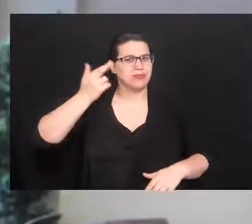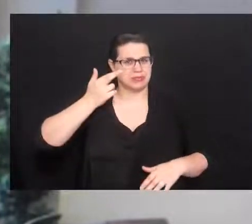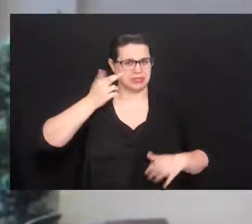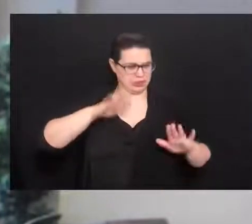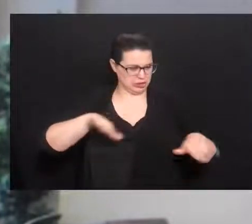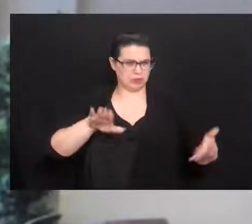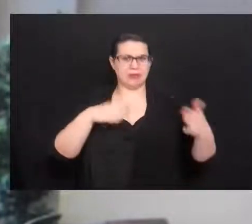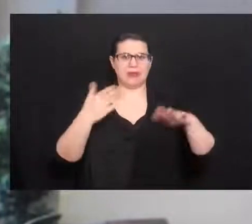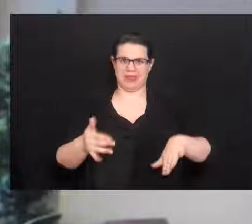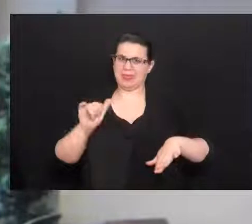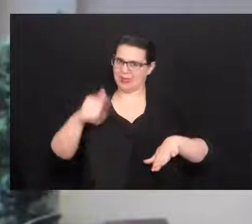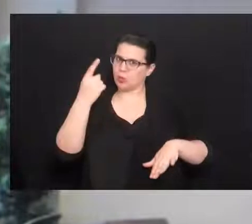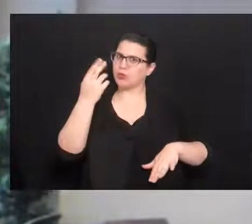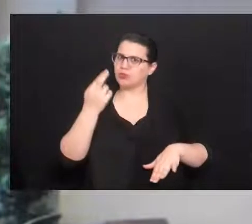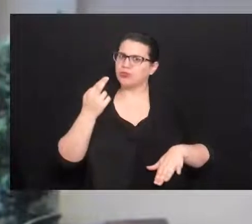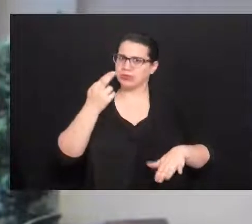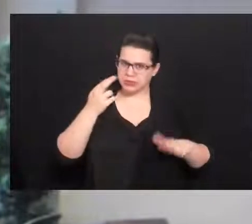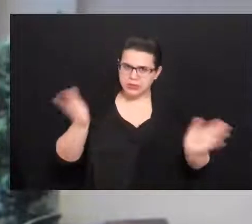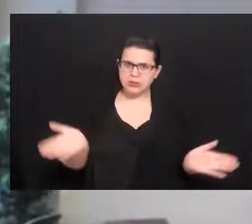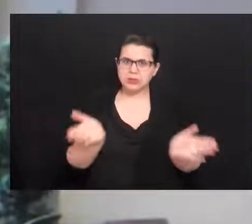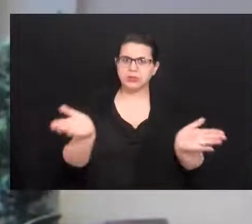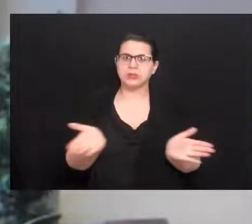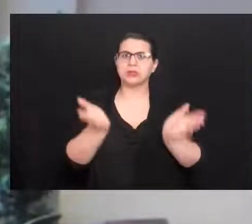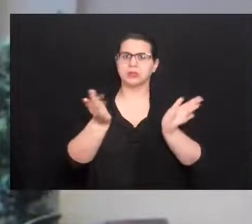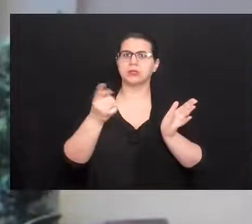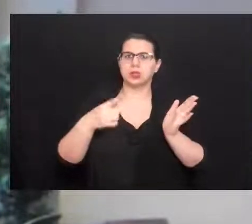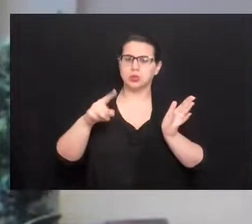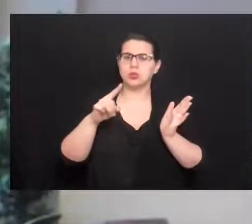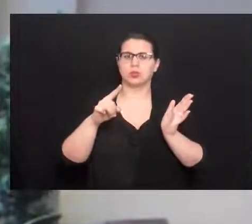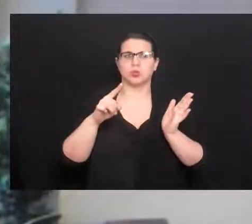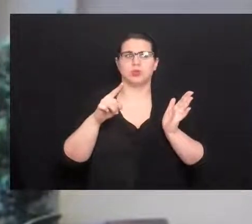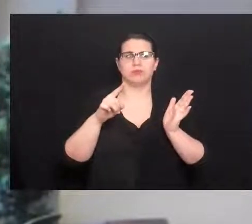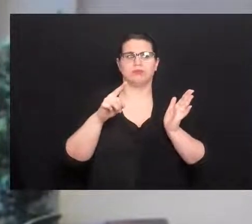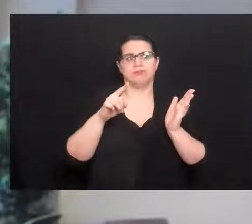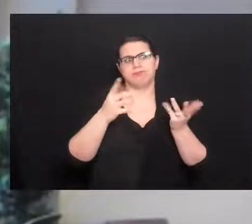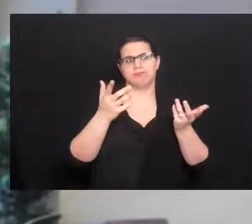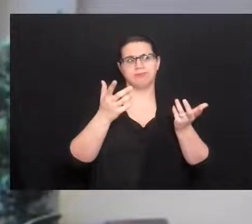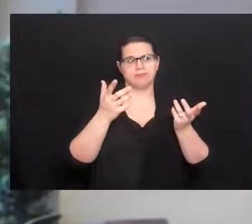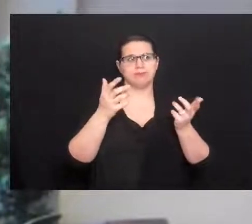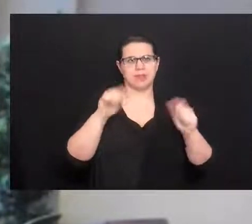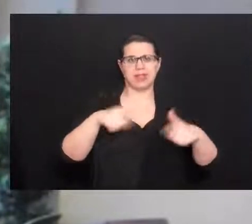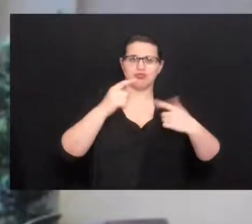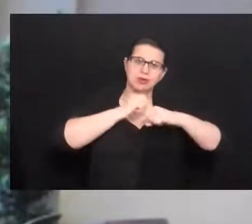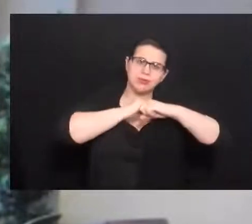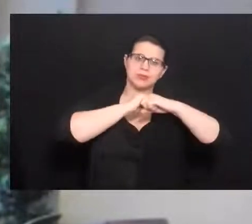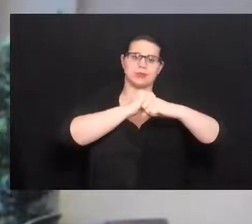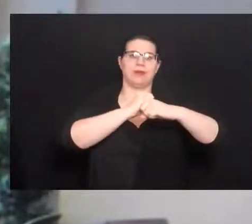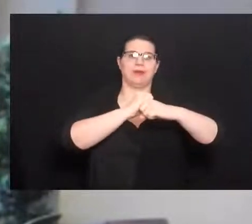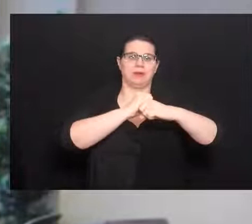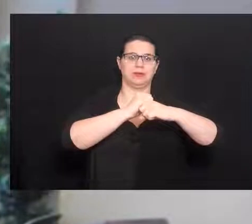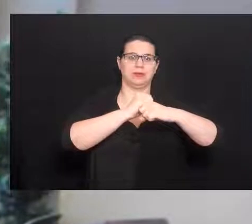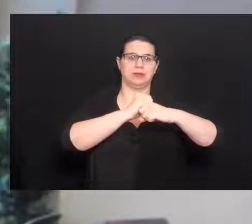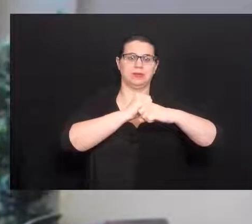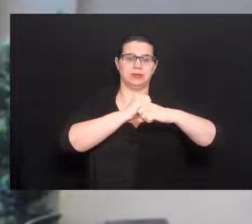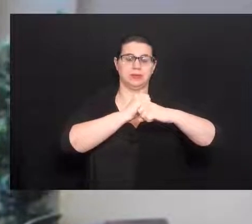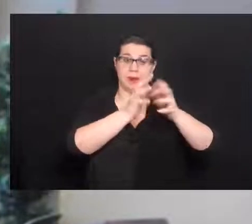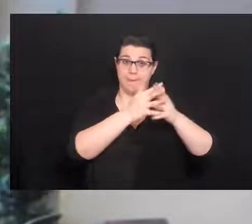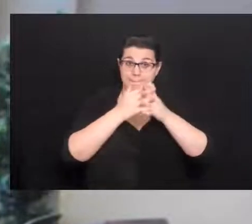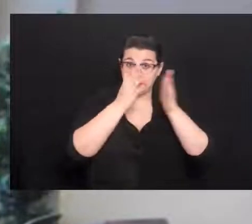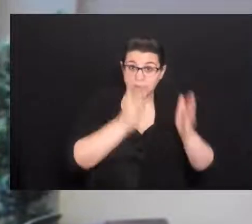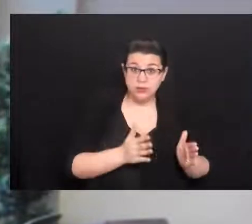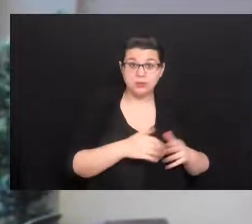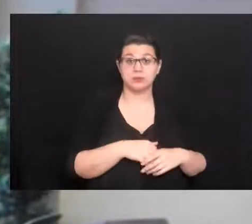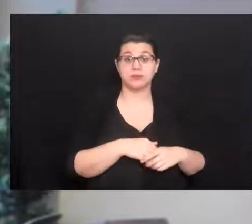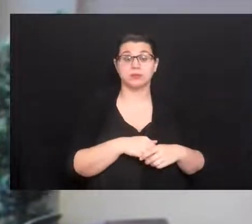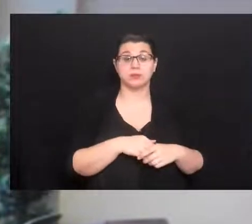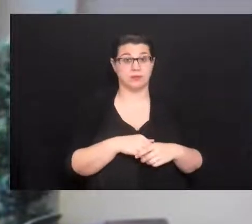to advance even further the ability for us to protect Americans and children